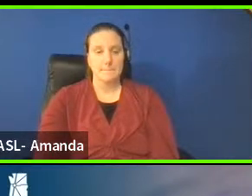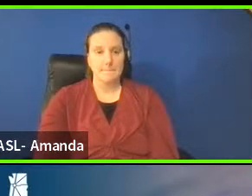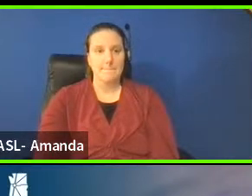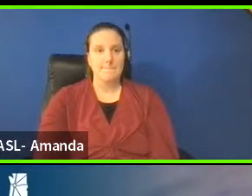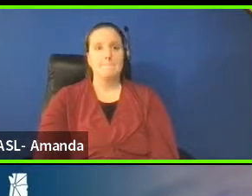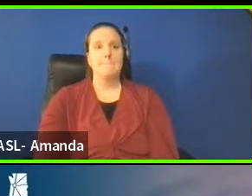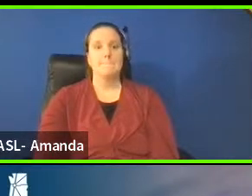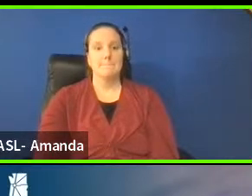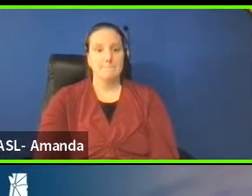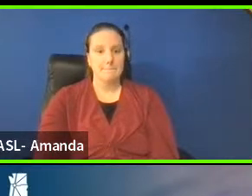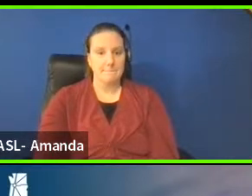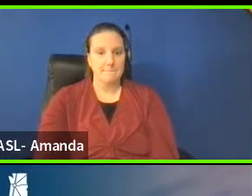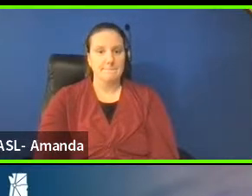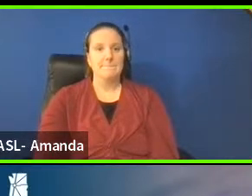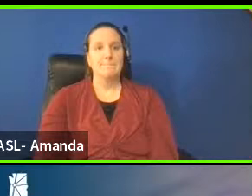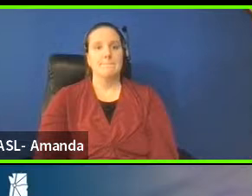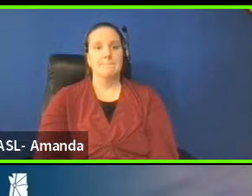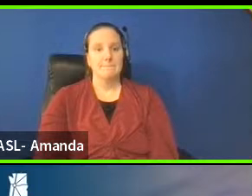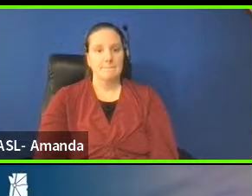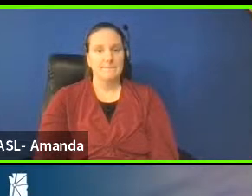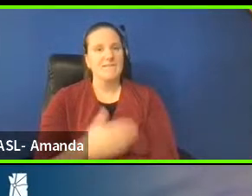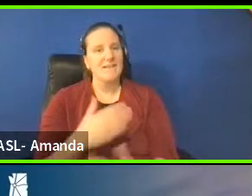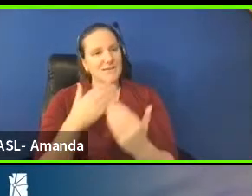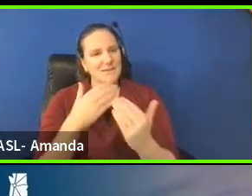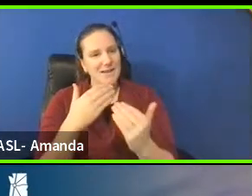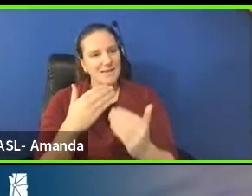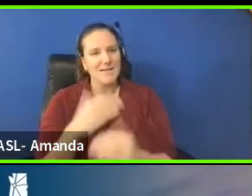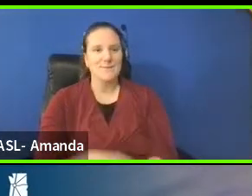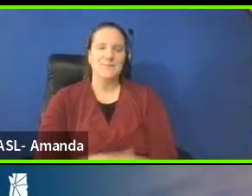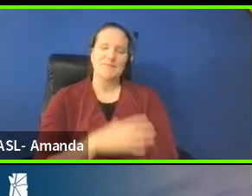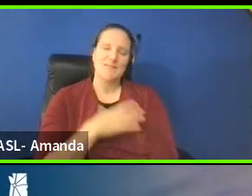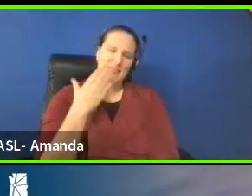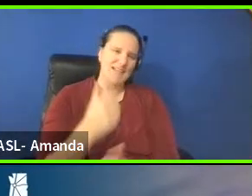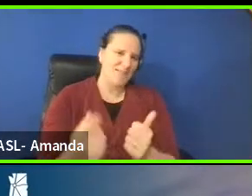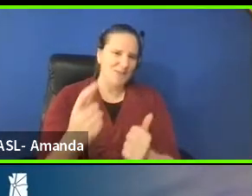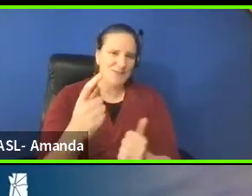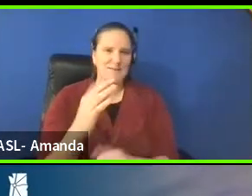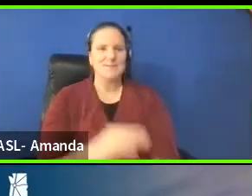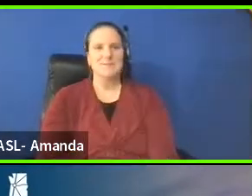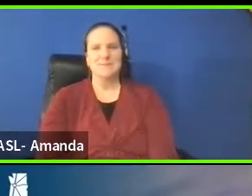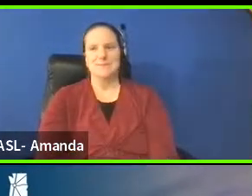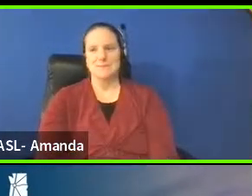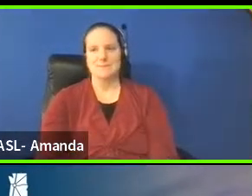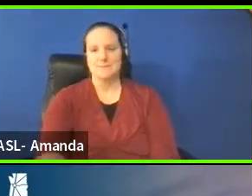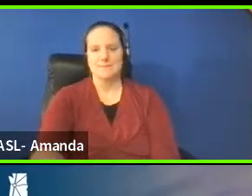All right. Thank you. Thank you, All Greg. right. Thanks, everybody.